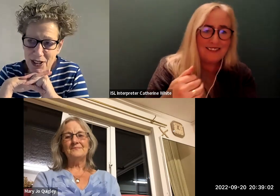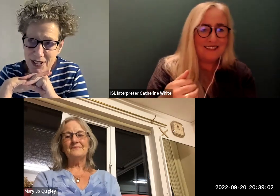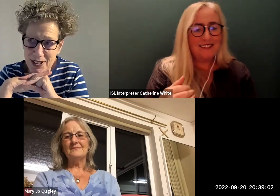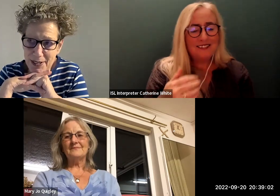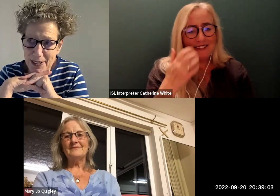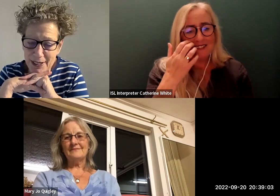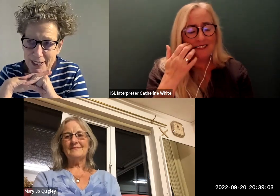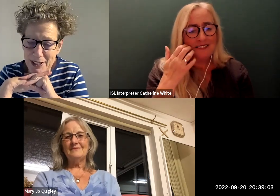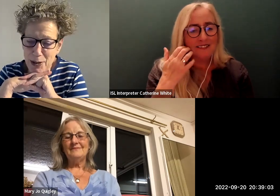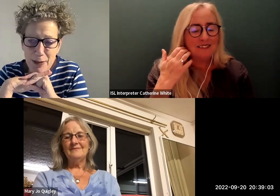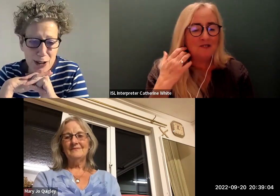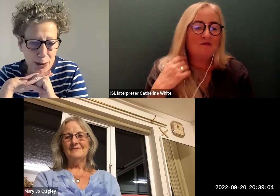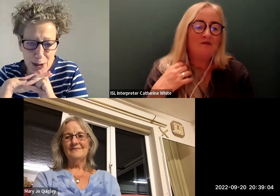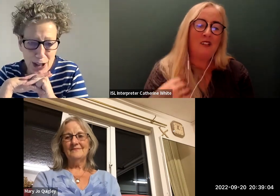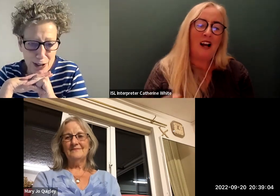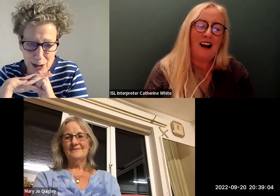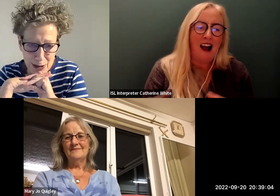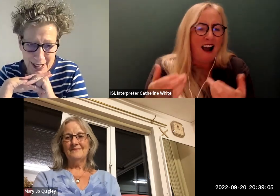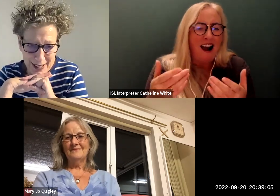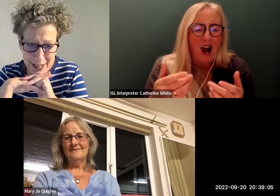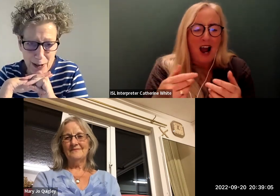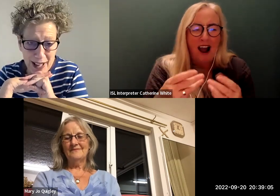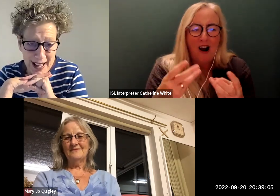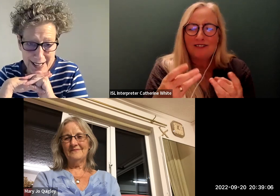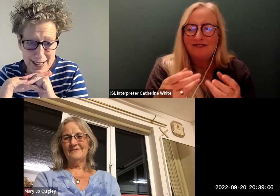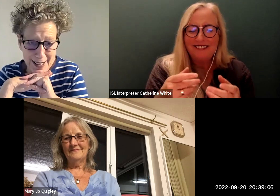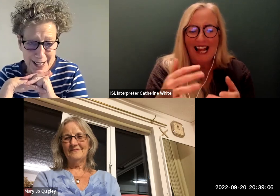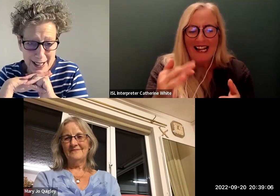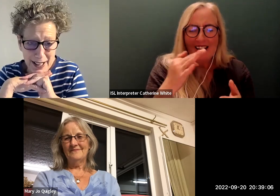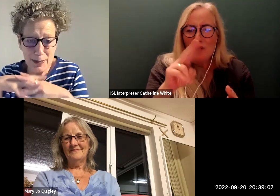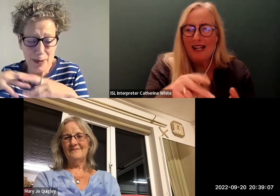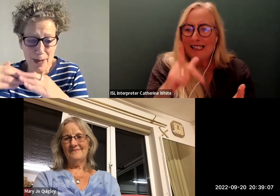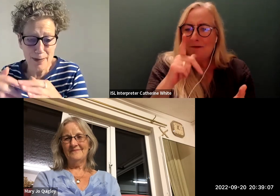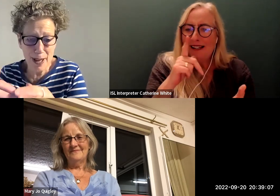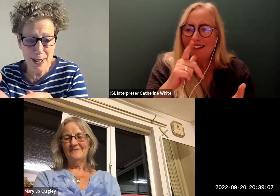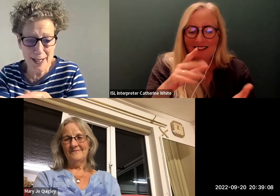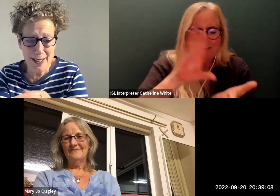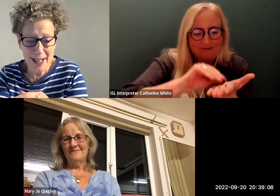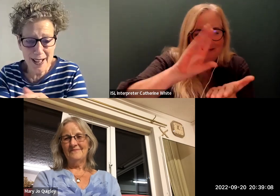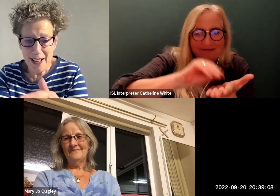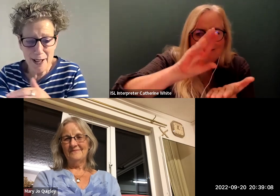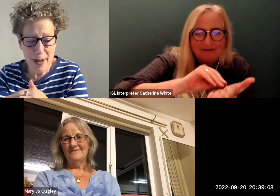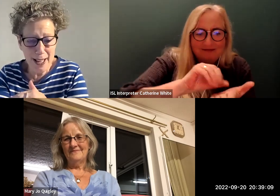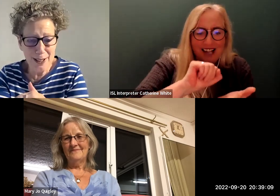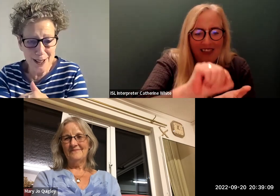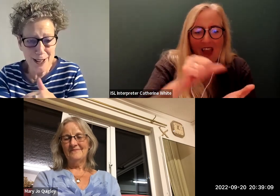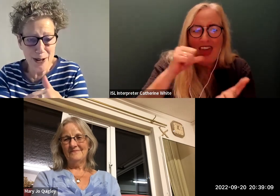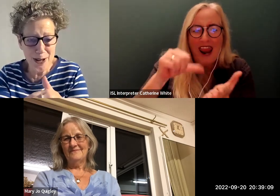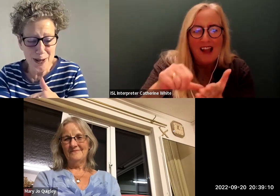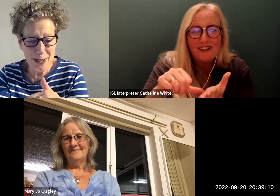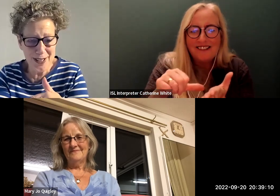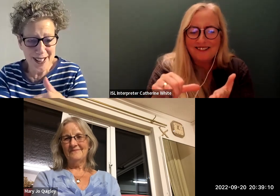the just to even do audio recordings of their mm-hmm, letters maybe there's a male